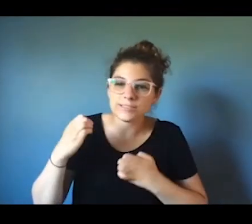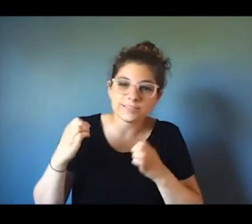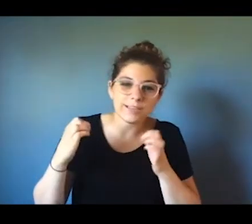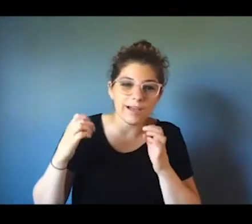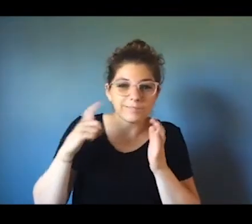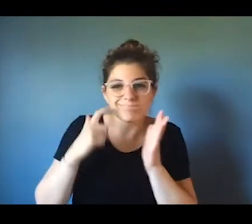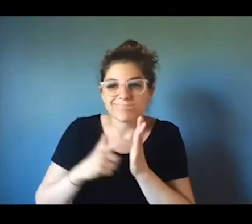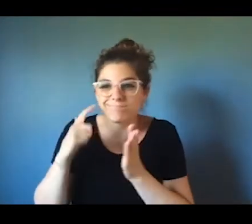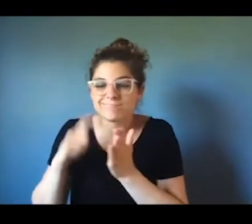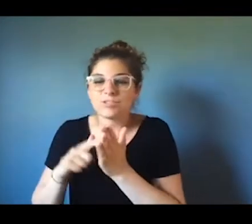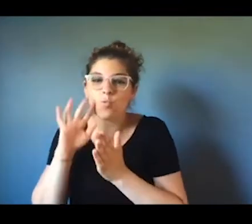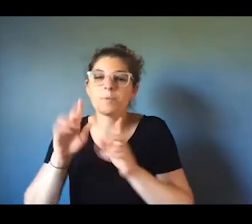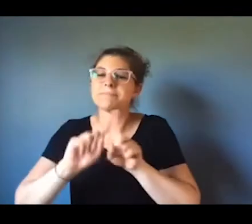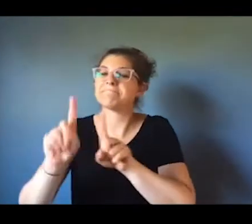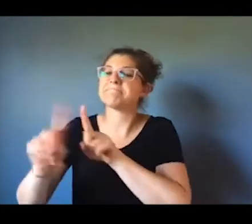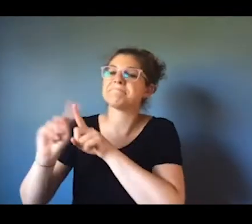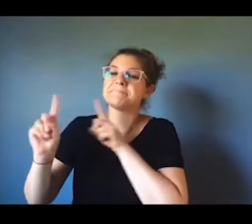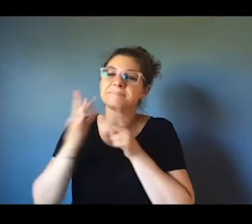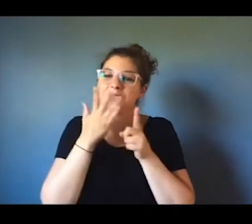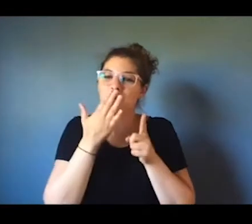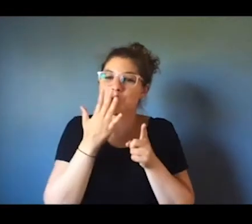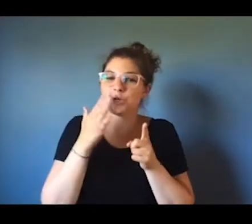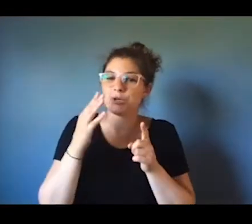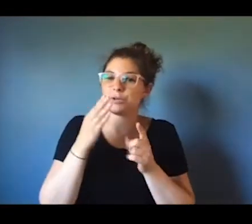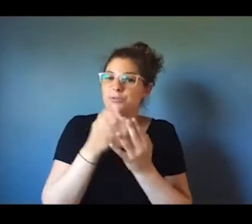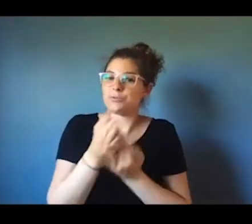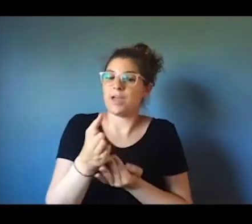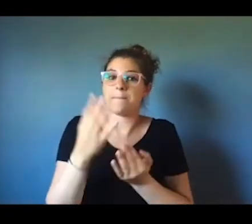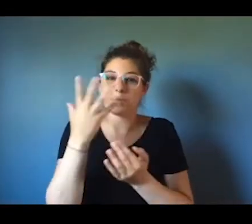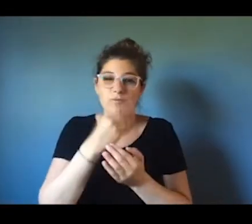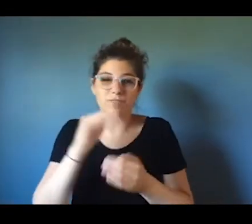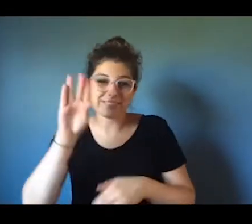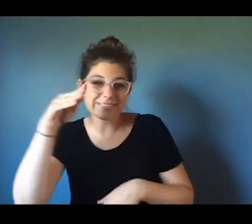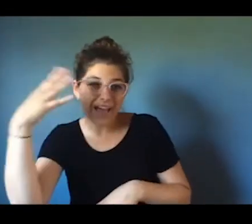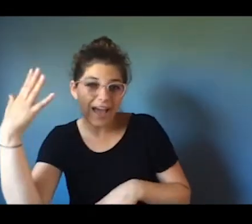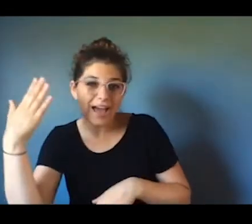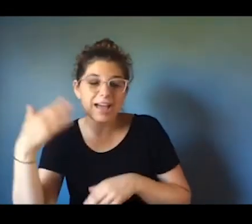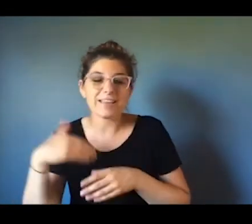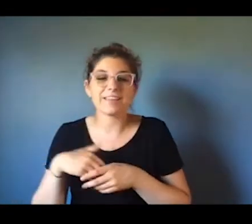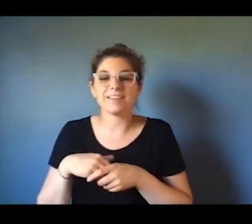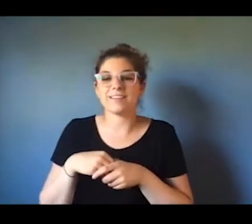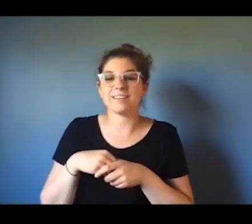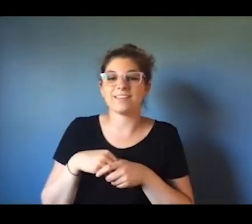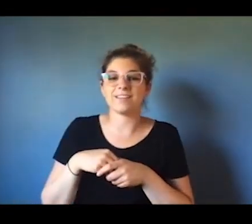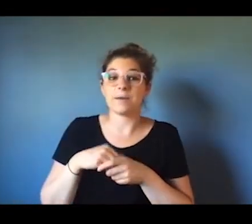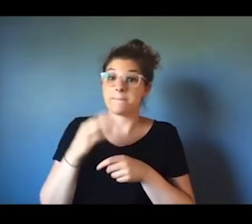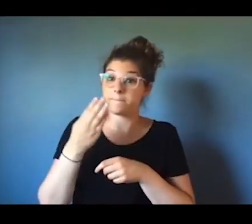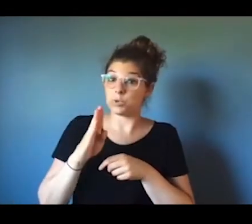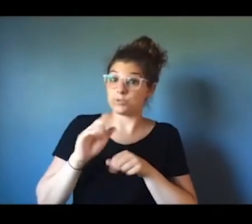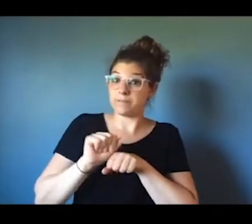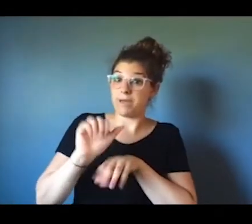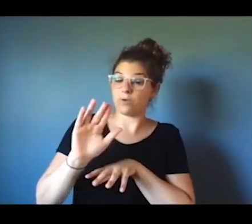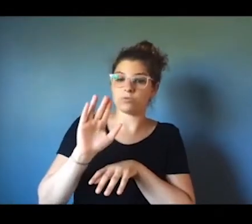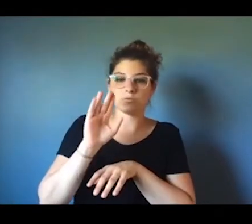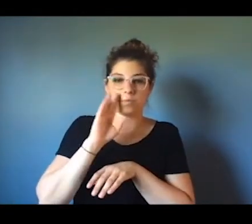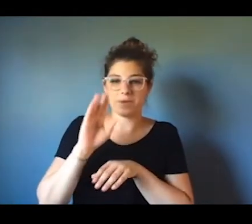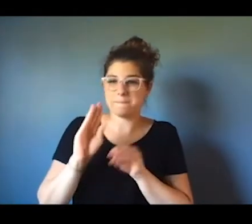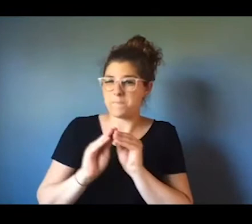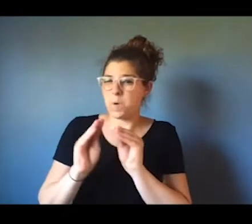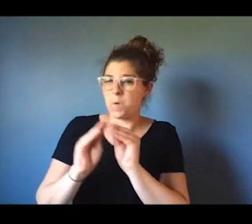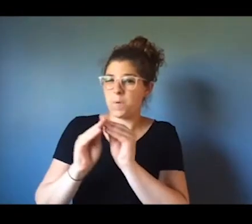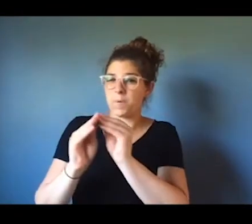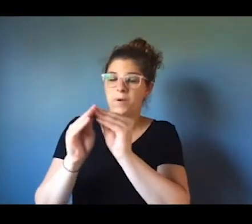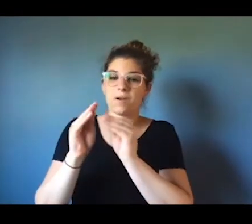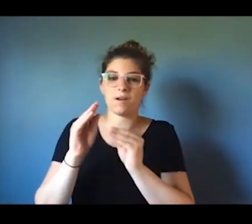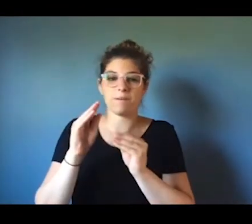colors and the emotions come out. So there's going to be all kinds of color going through here. A beautiful sky, the blues in the mountains